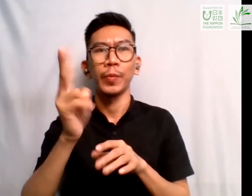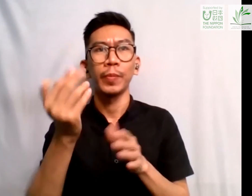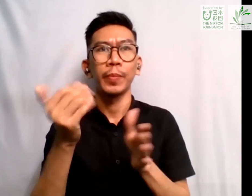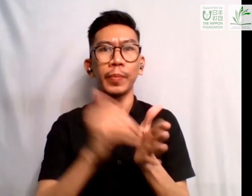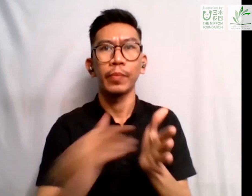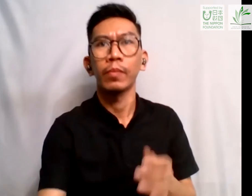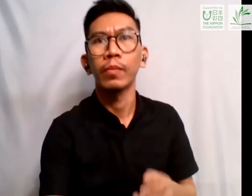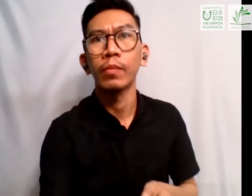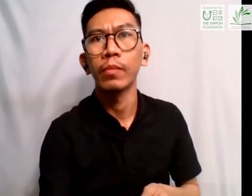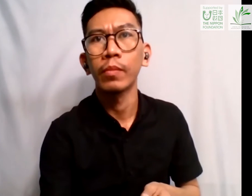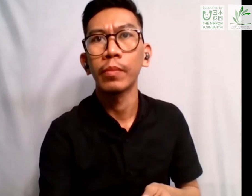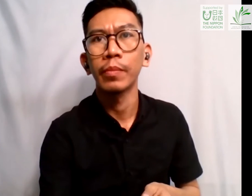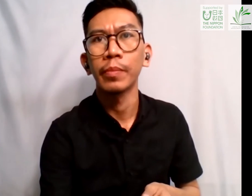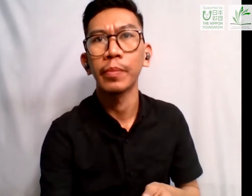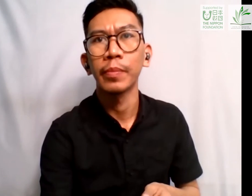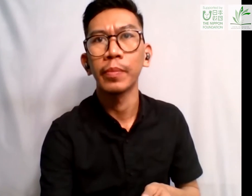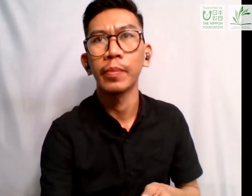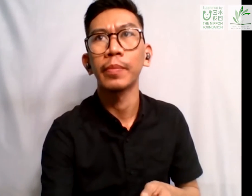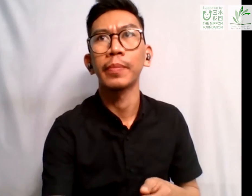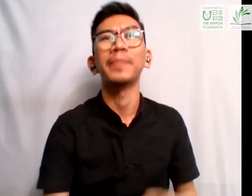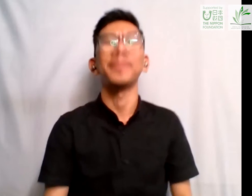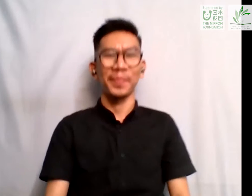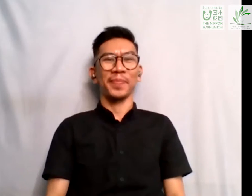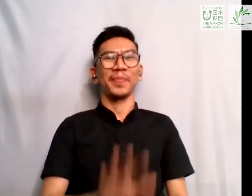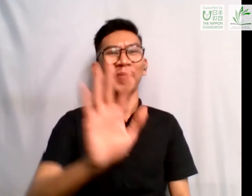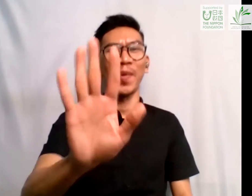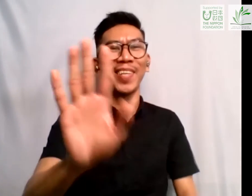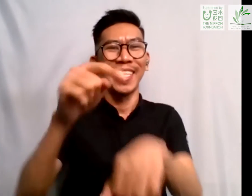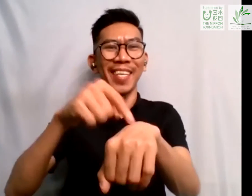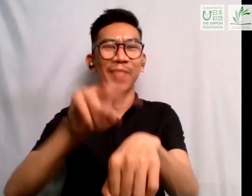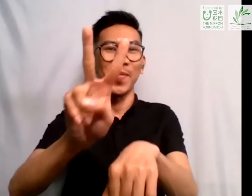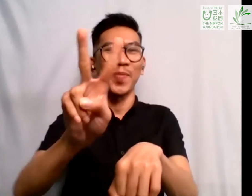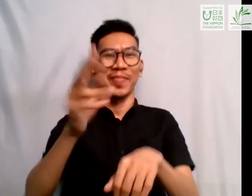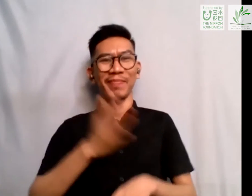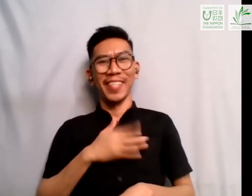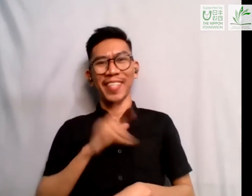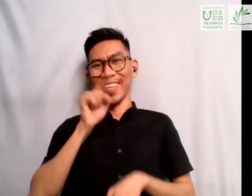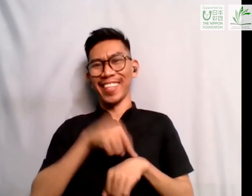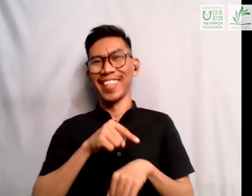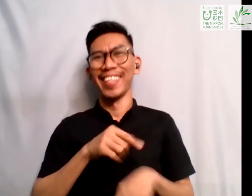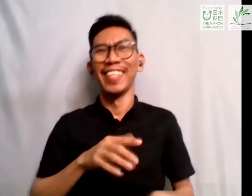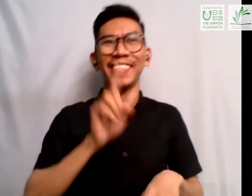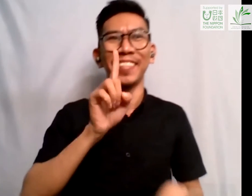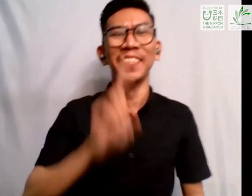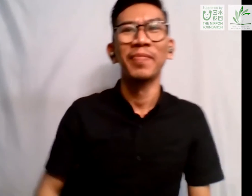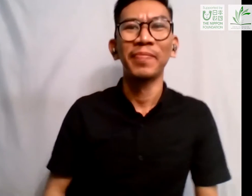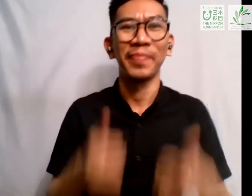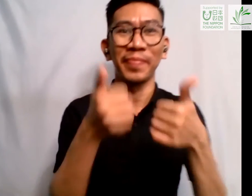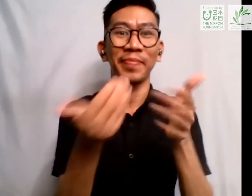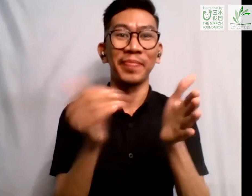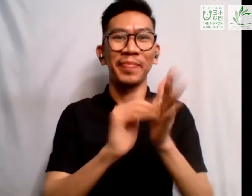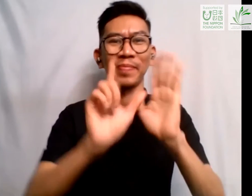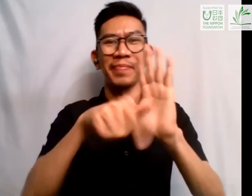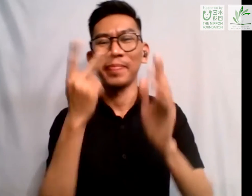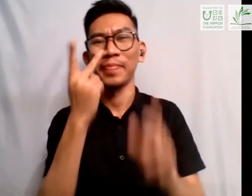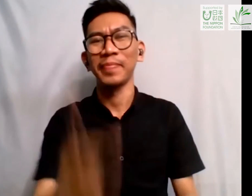Yeah, my time, 1 o'clock. 2 o'clock? Sounds good. Okay, all I'll see you right, then, sir. all